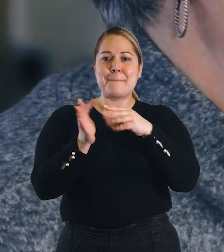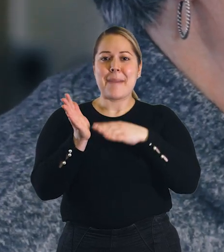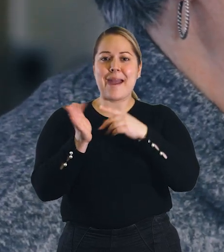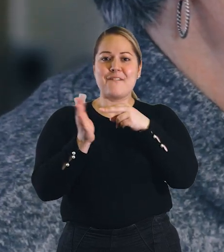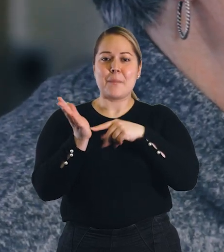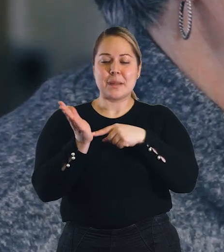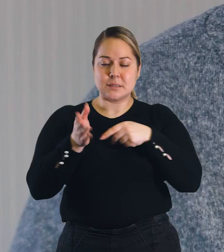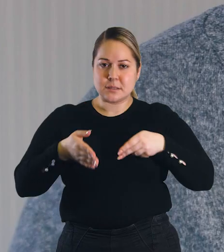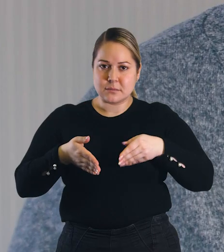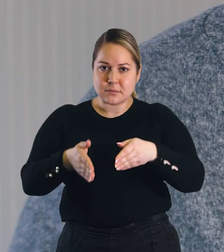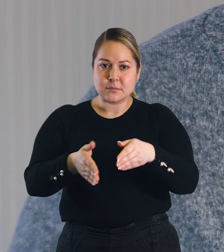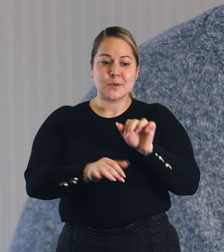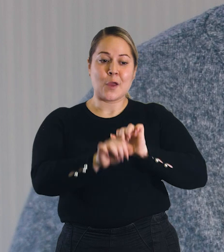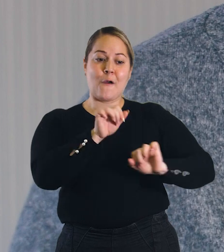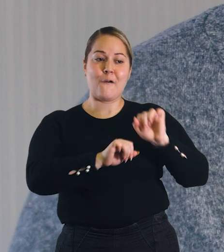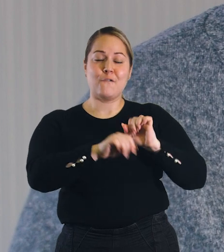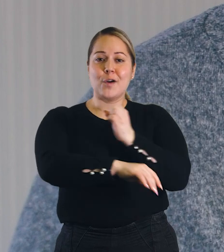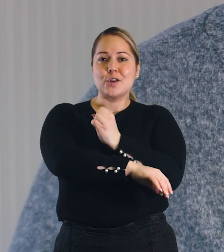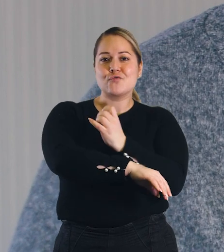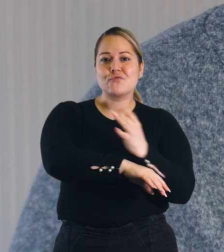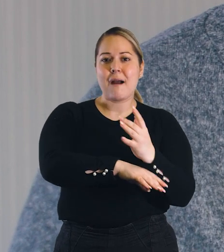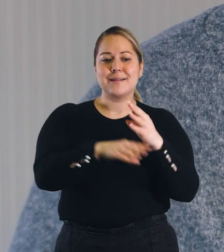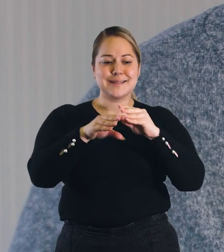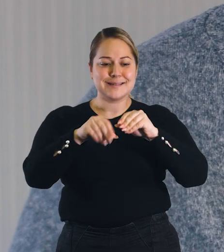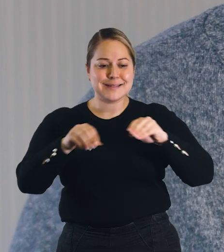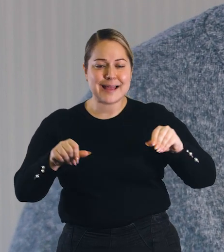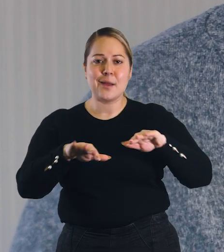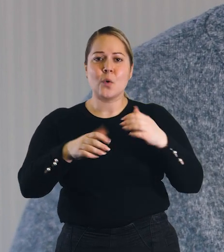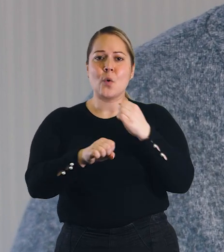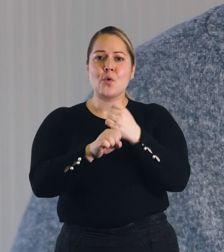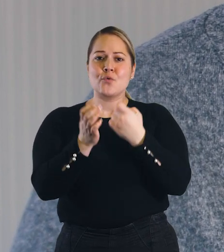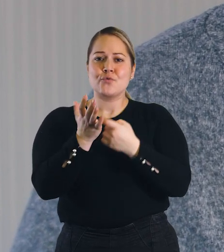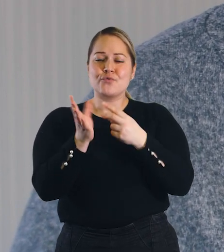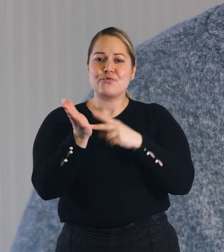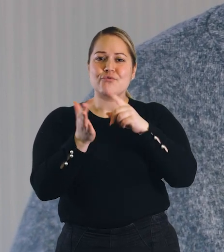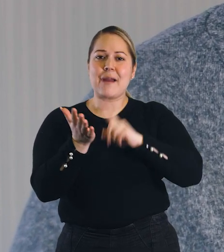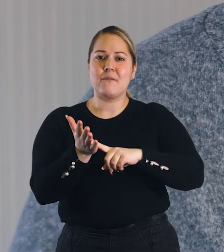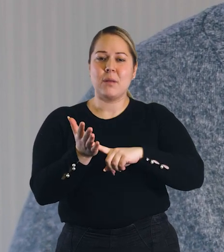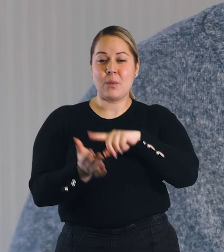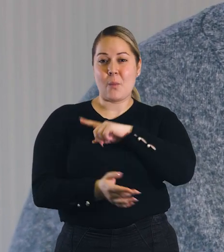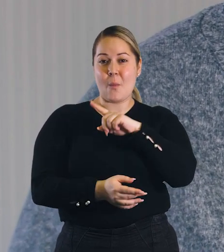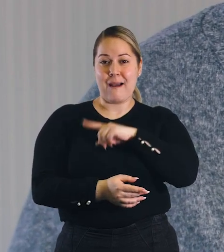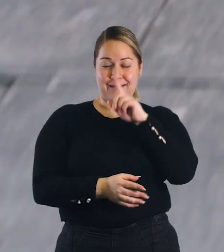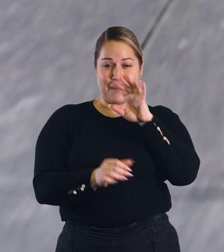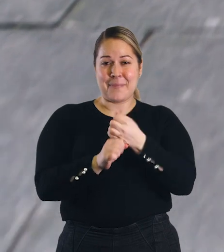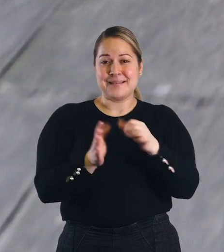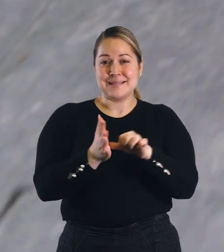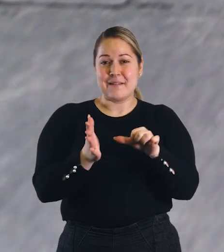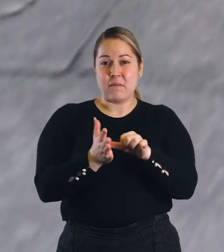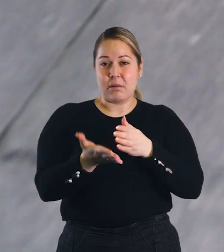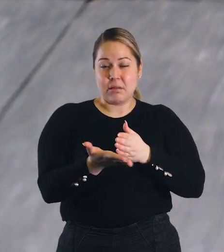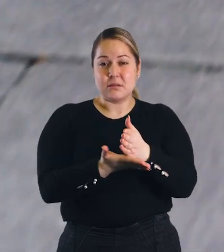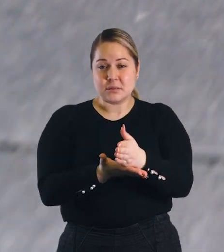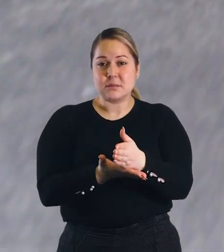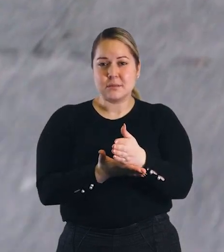pavements rather than grass, sand or gravel, because that'll make it very difficult.